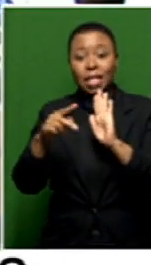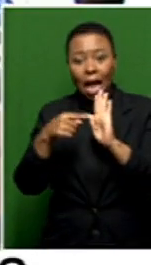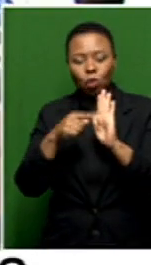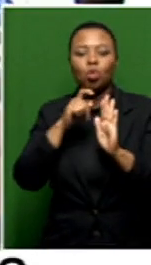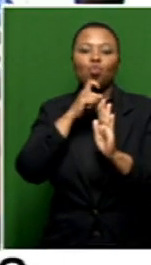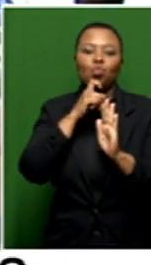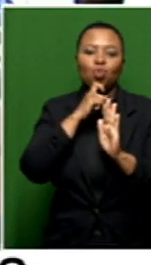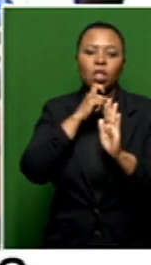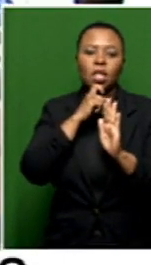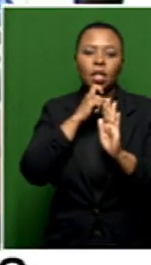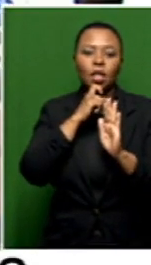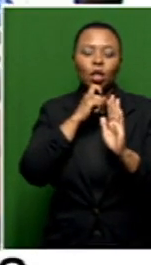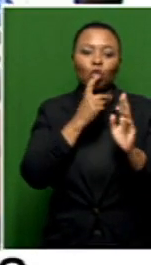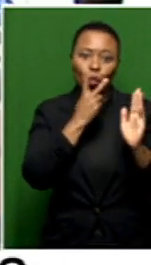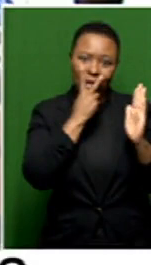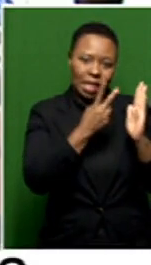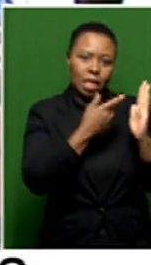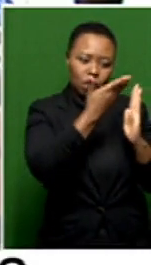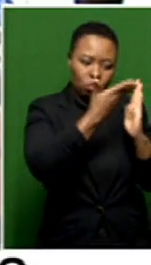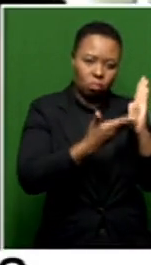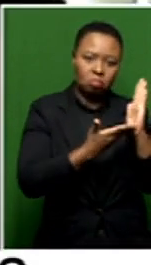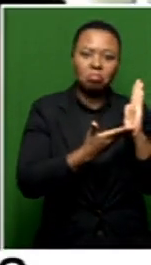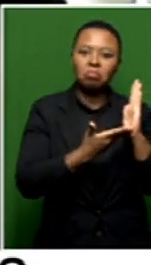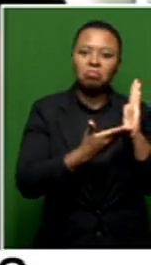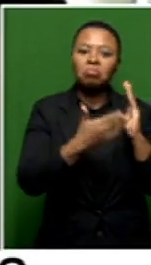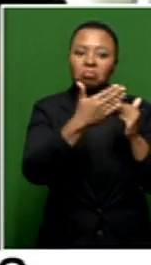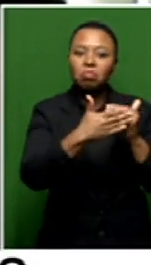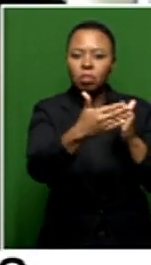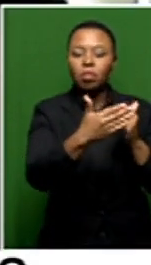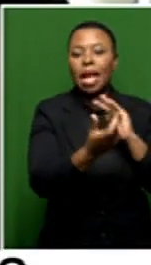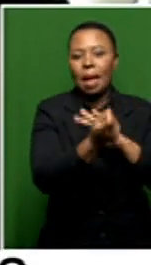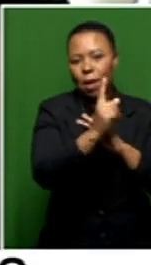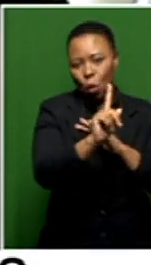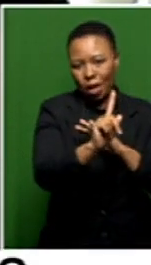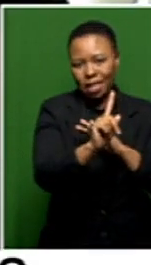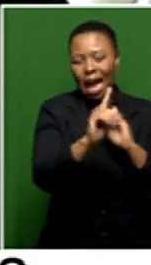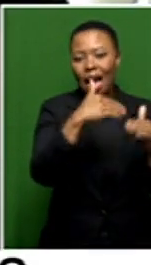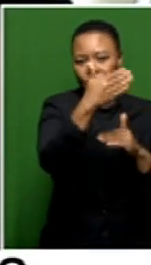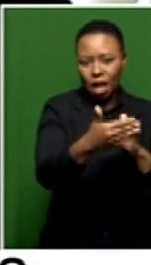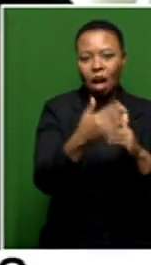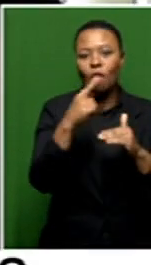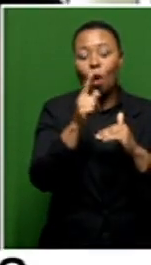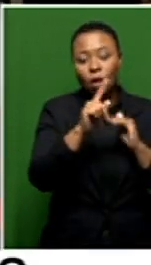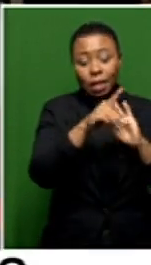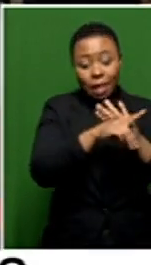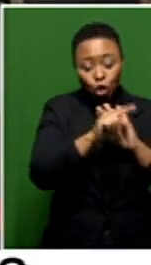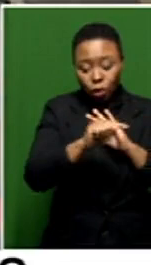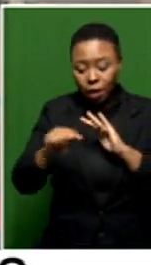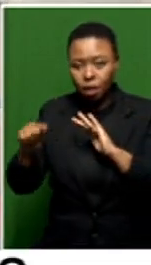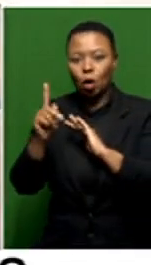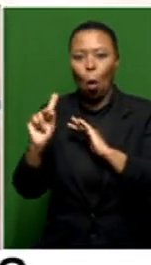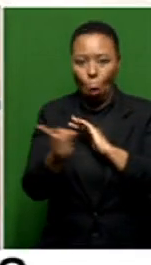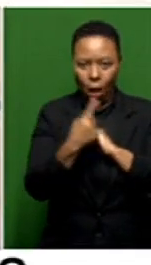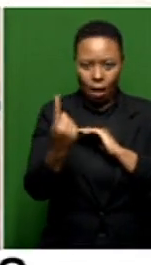to project what the outcome is going to be for all voting districts in the end. I see that you